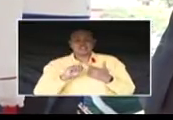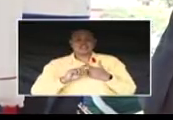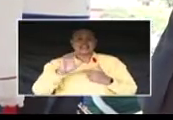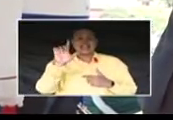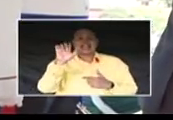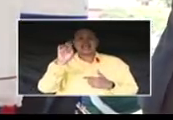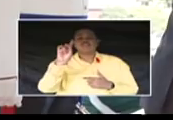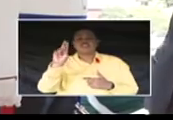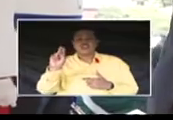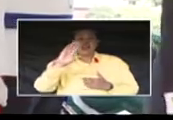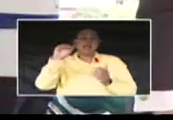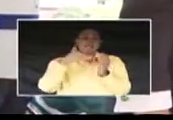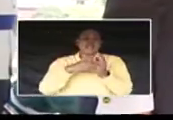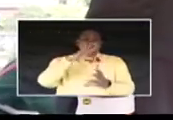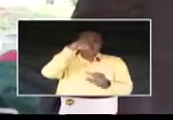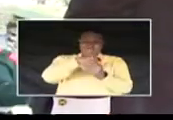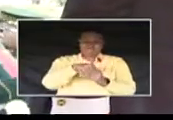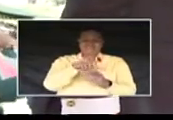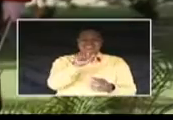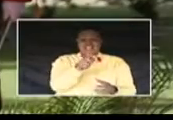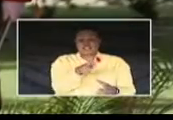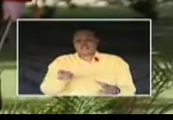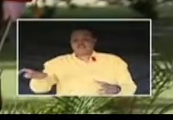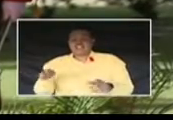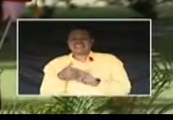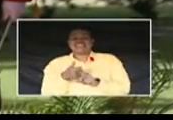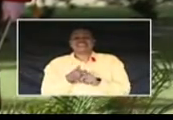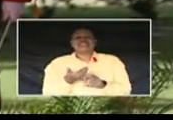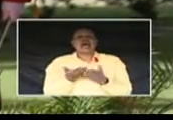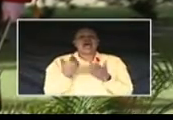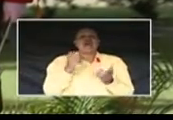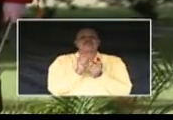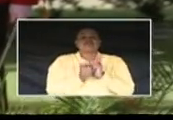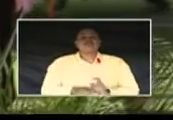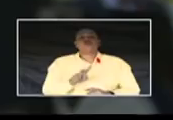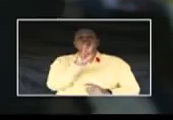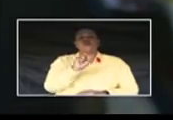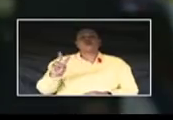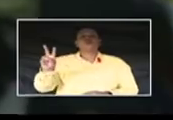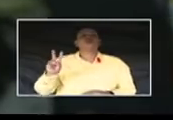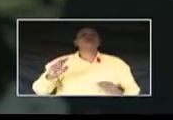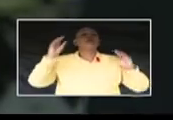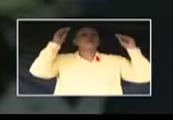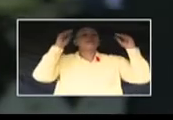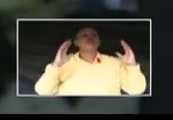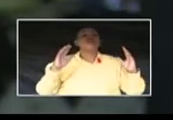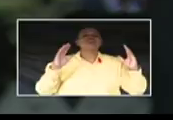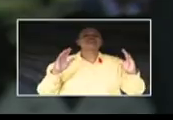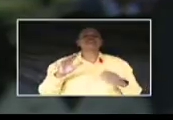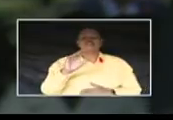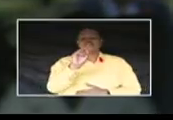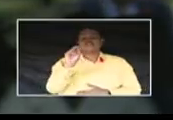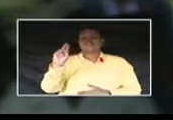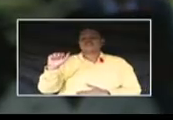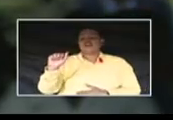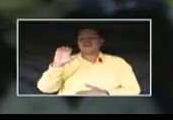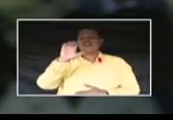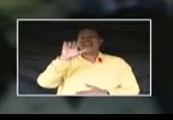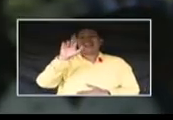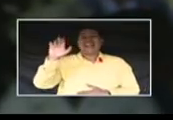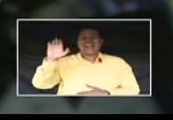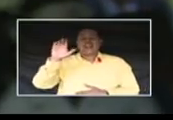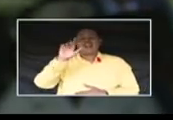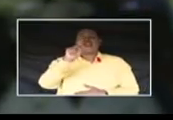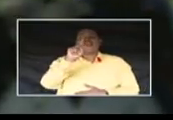Clarendon, and Manchester, in its transition after it was reorganized in 2002. Celia Donna Claire Christie Samuels